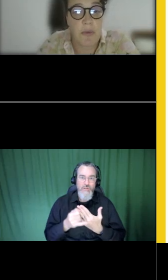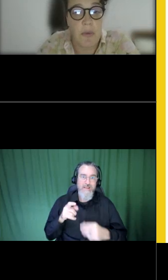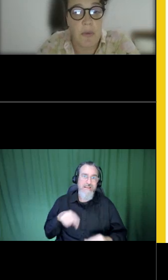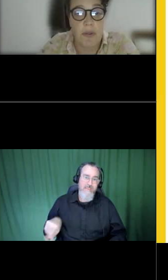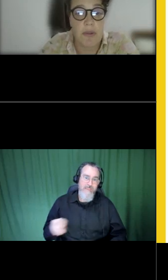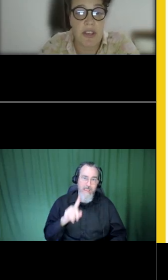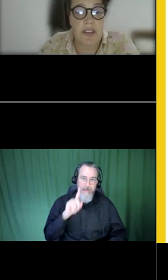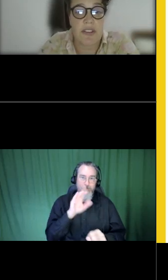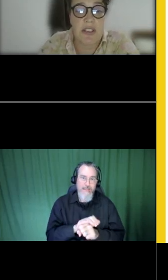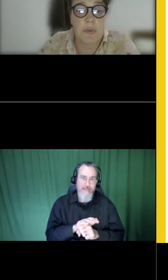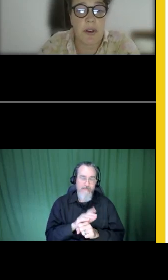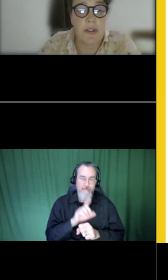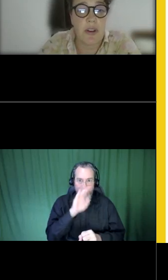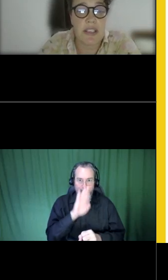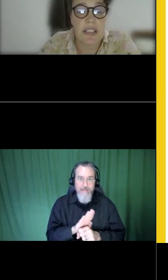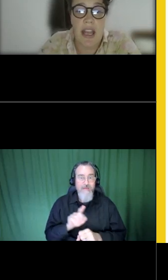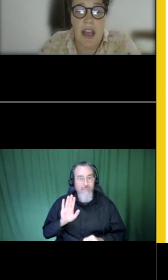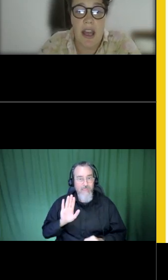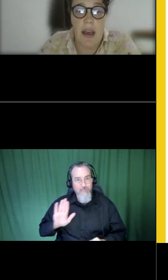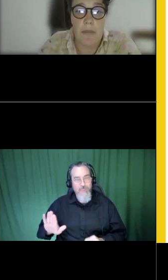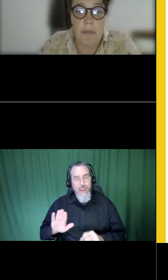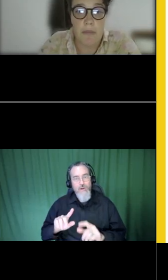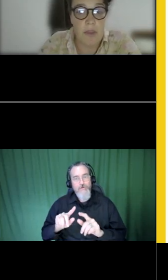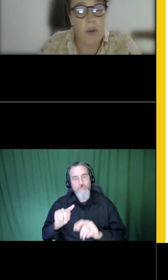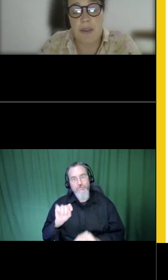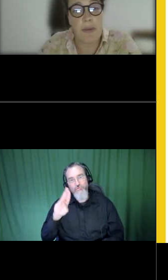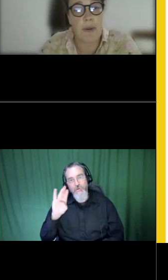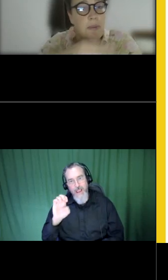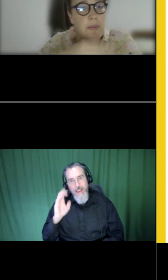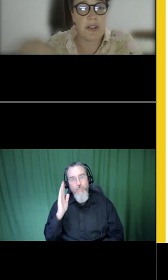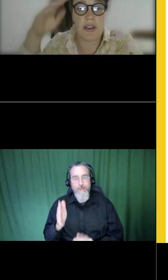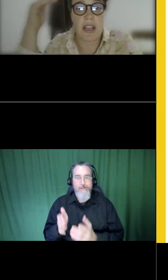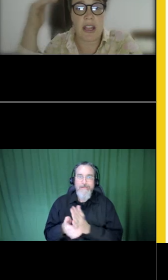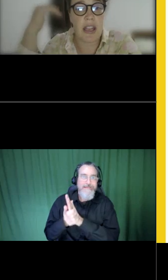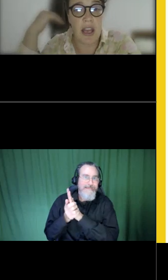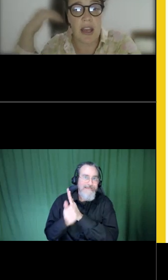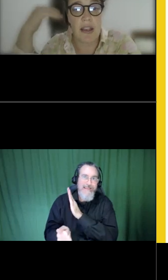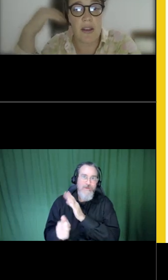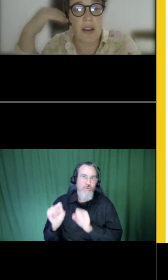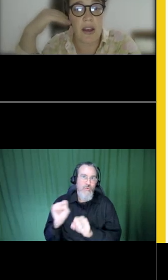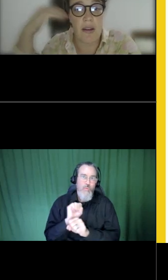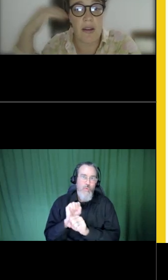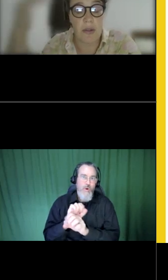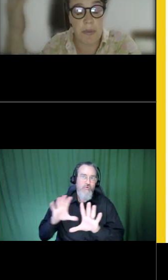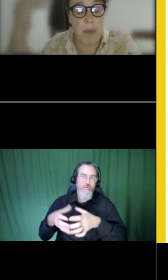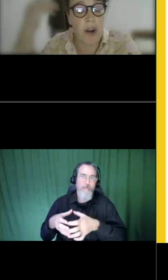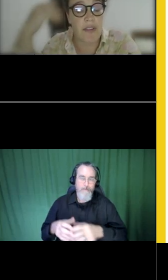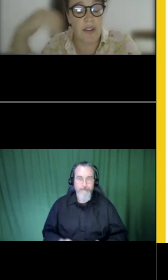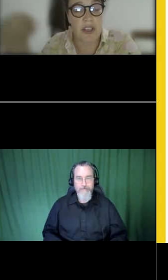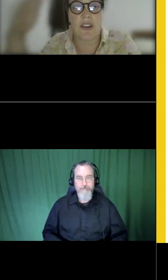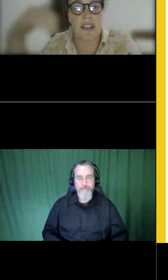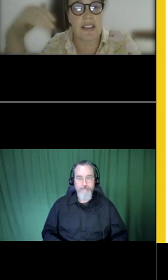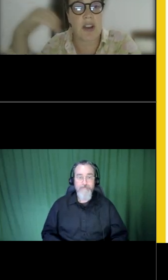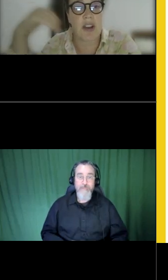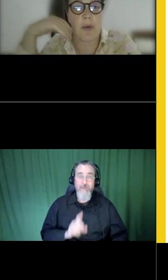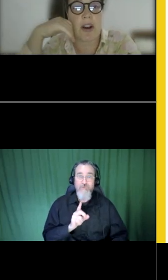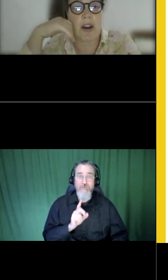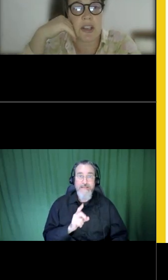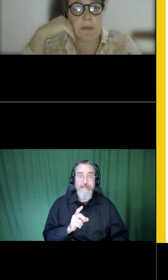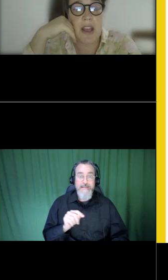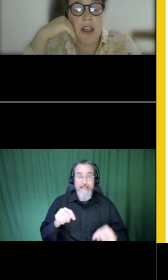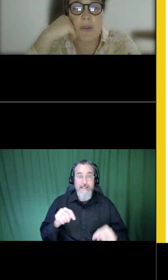tribes will secure a skilled workforce. The only way we were able to, a big part of securing these